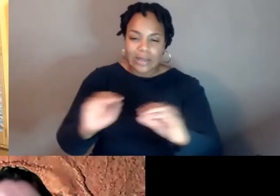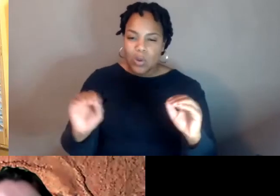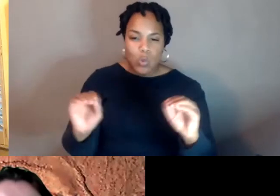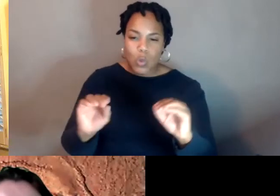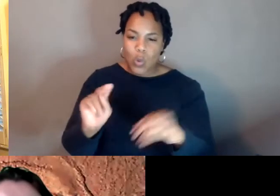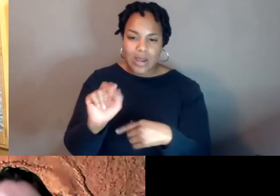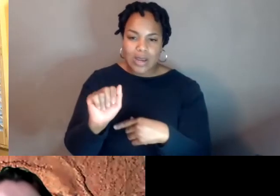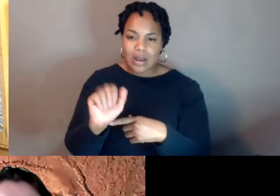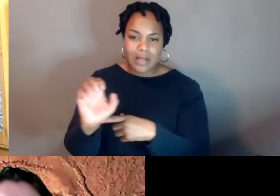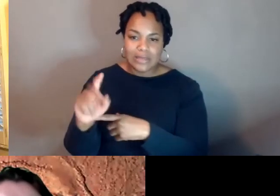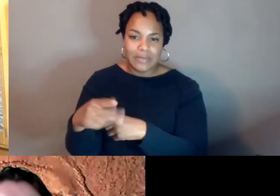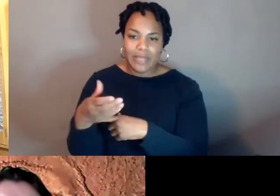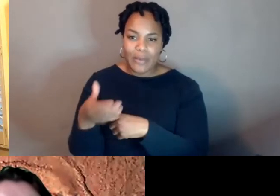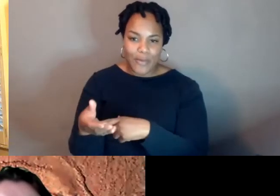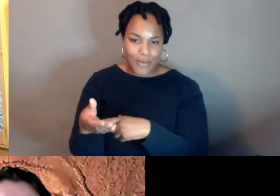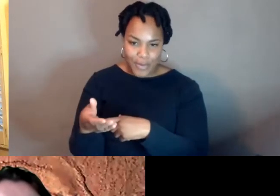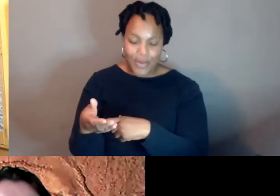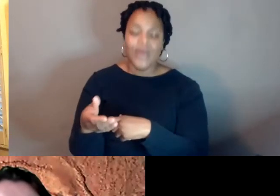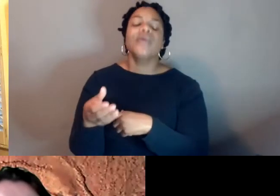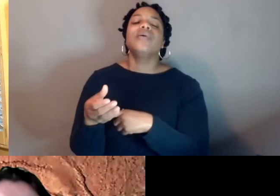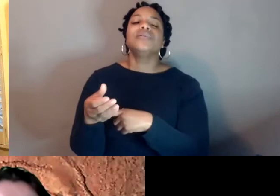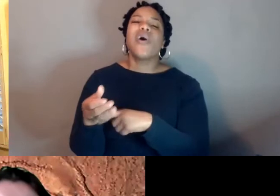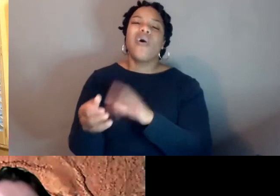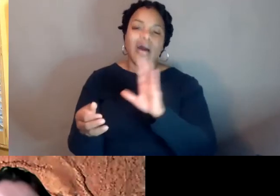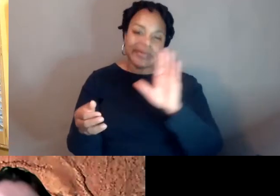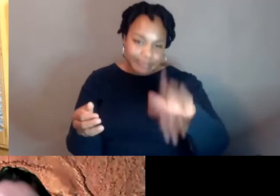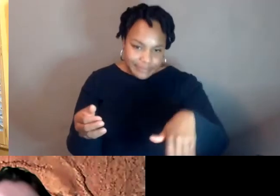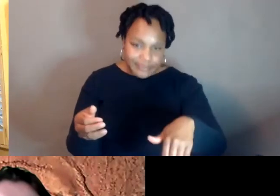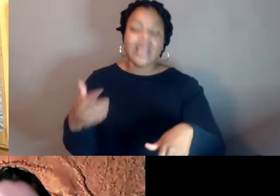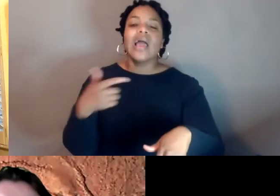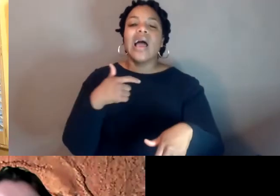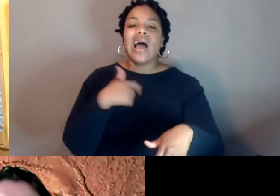I became more involved in the Urban League.